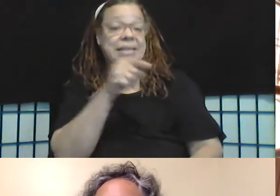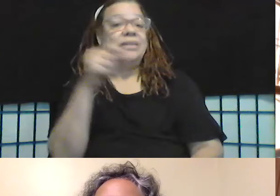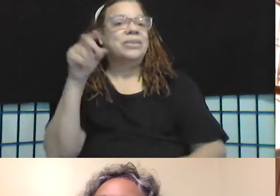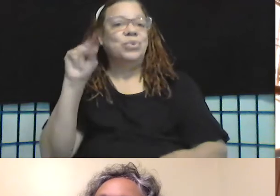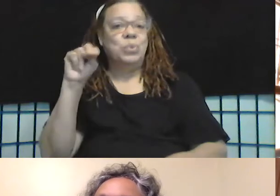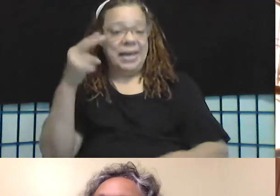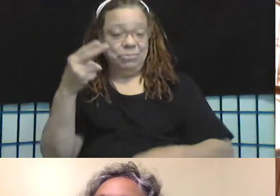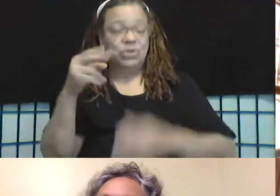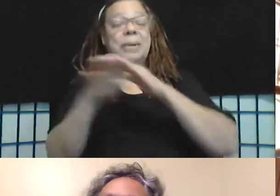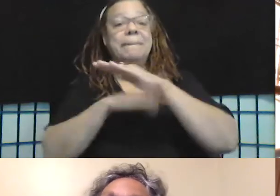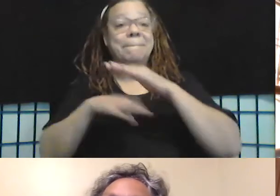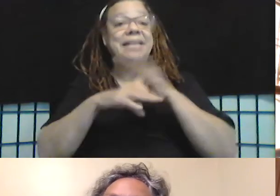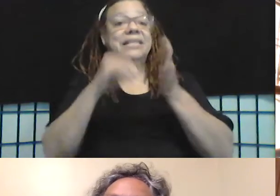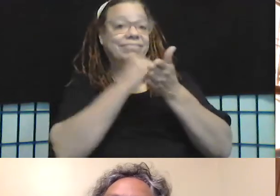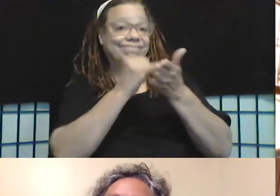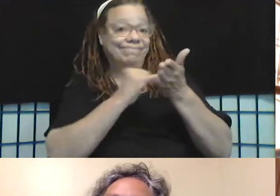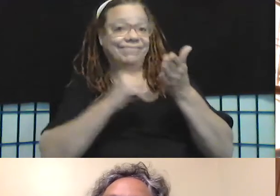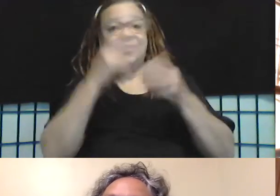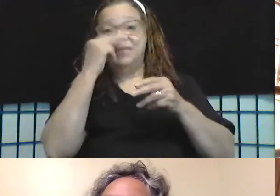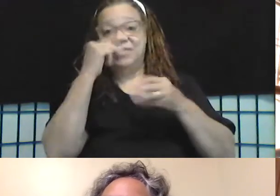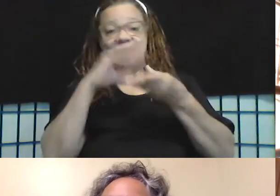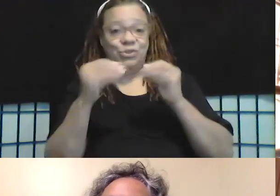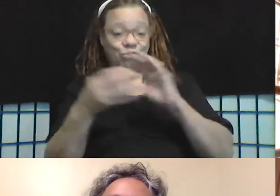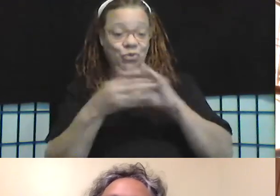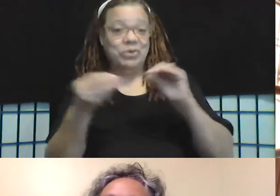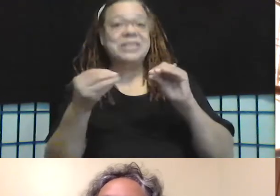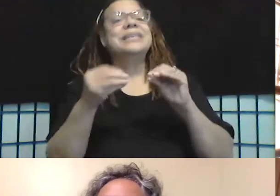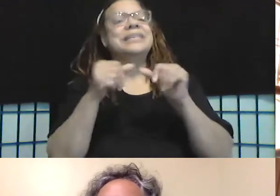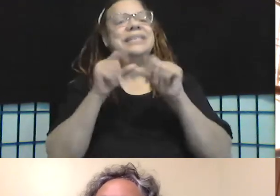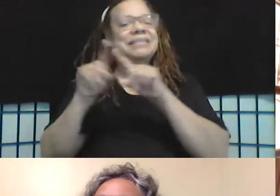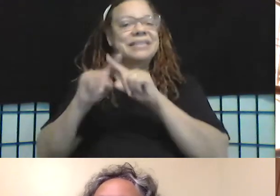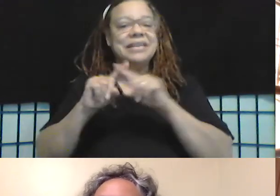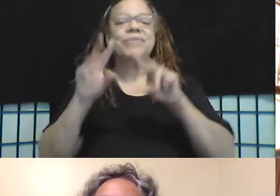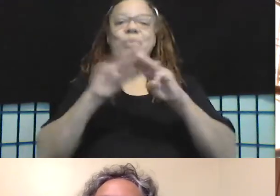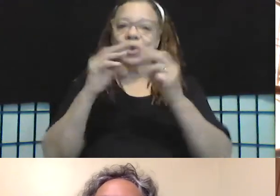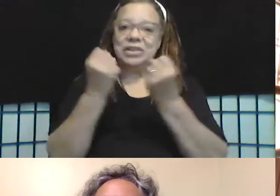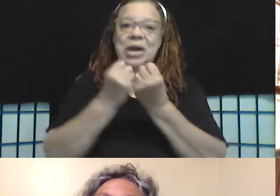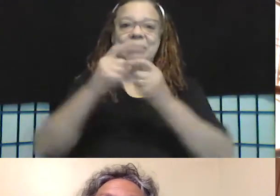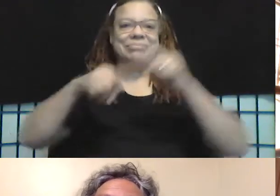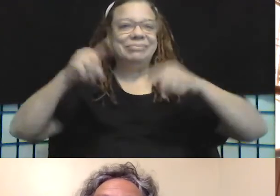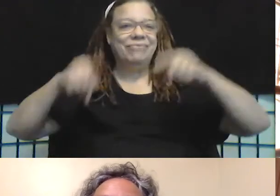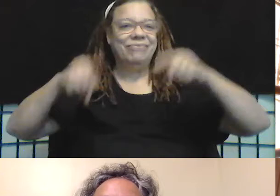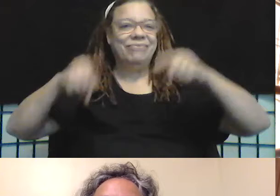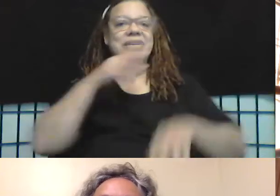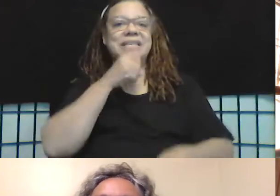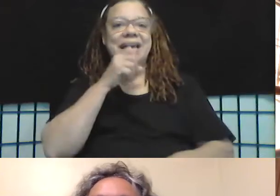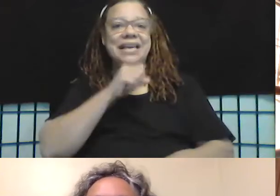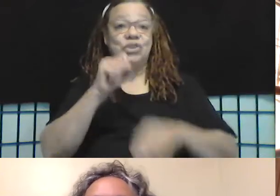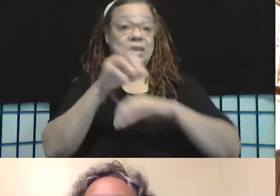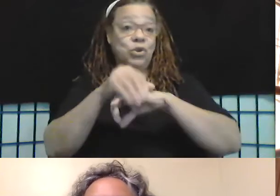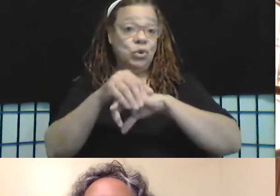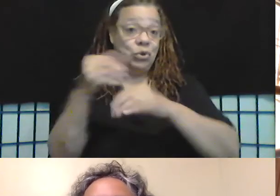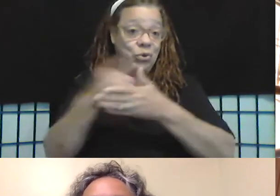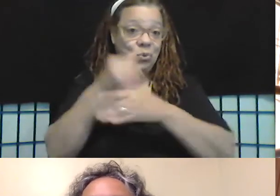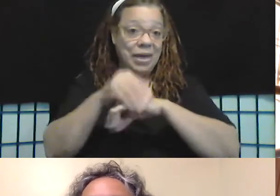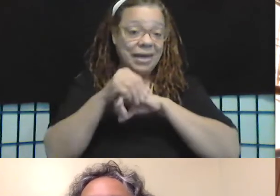educator. He leads discovery-based comics workshops for all ages throughout New England and the world beyond. His